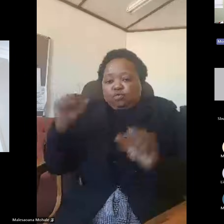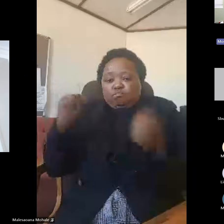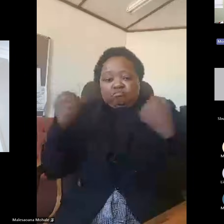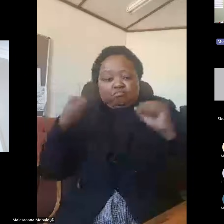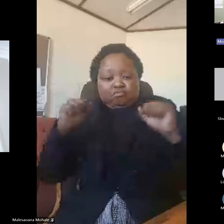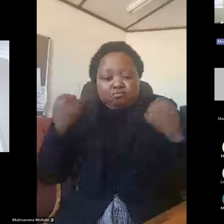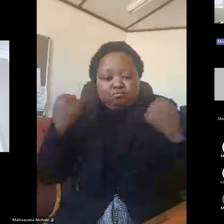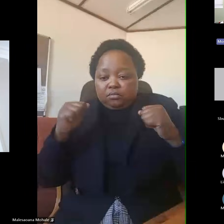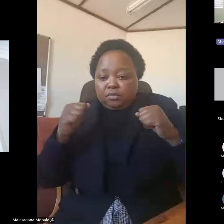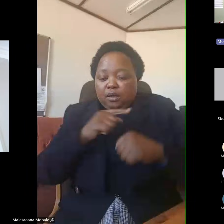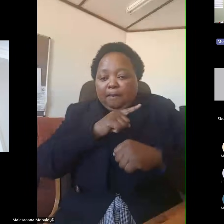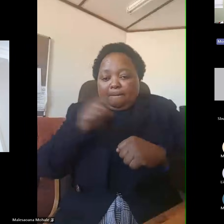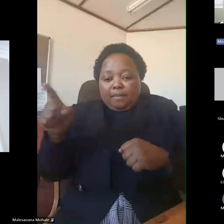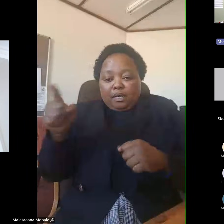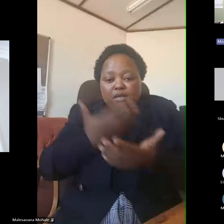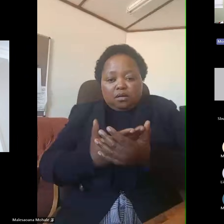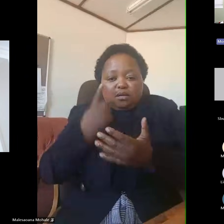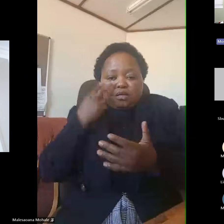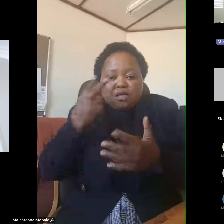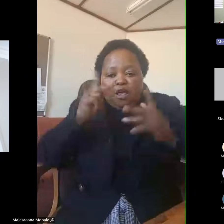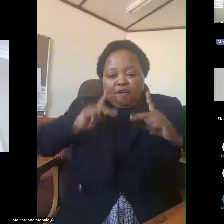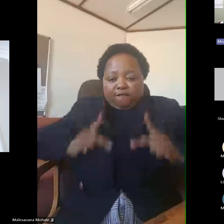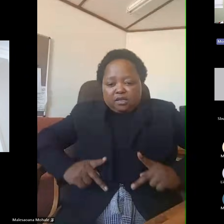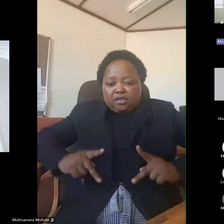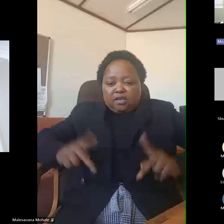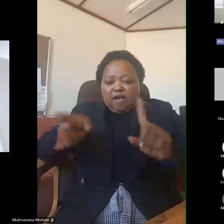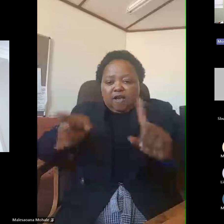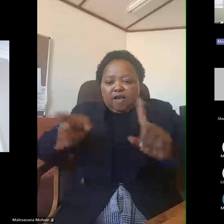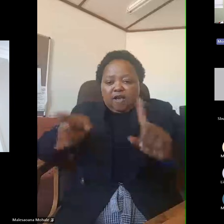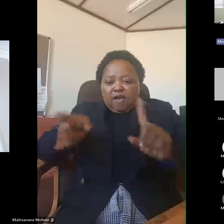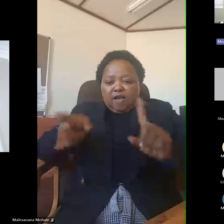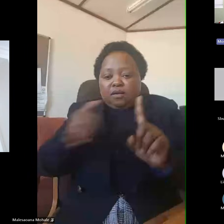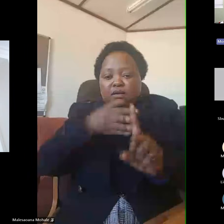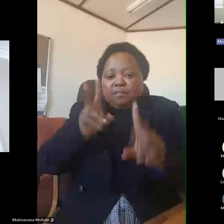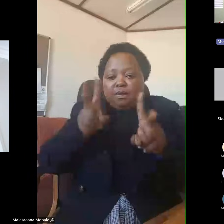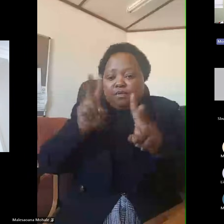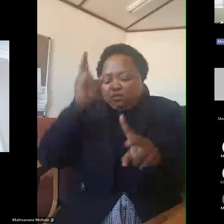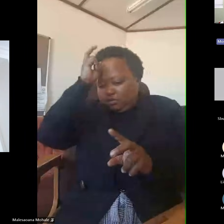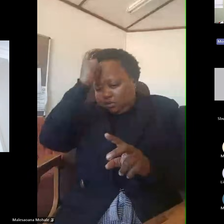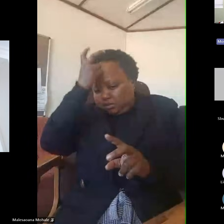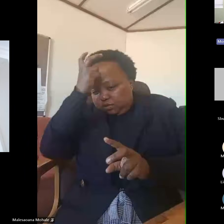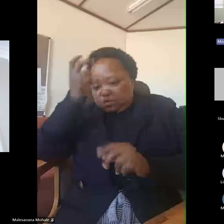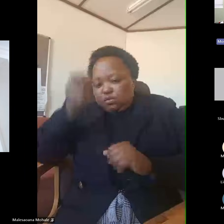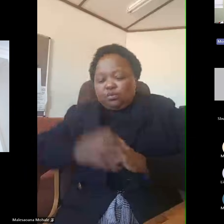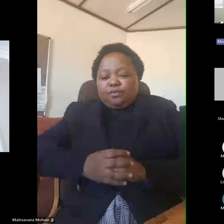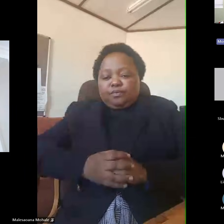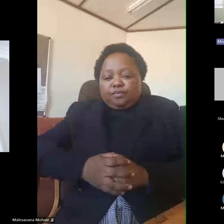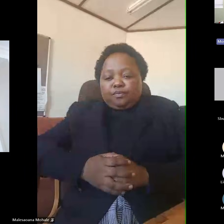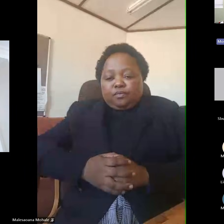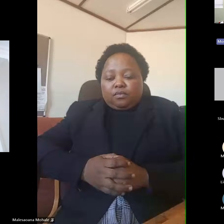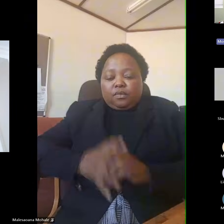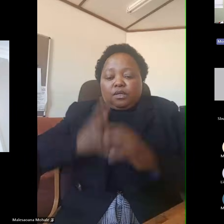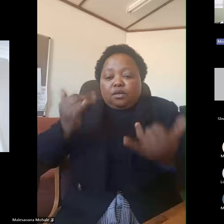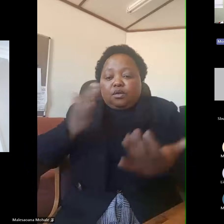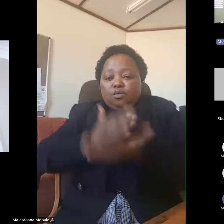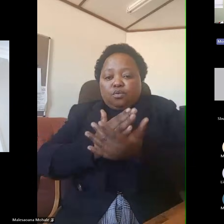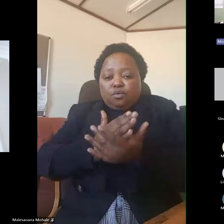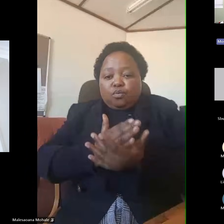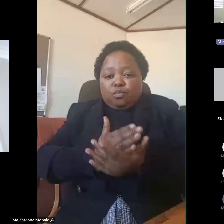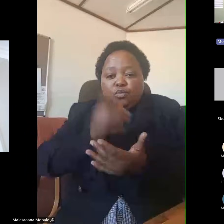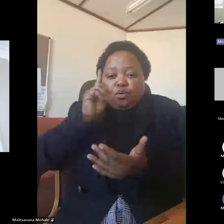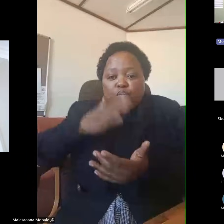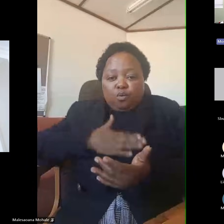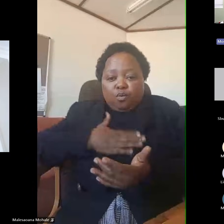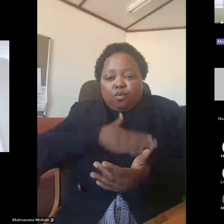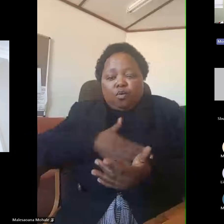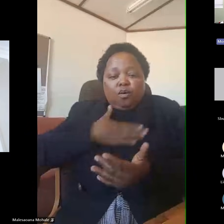it appears that physical violence is a bit neglected. I'm just jolting your memory so that when we